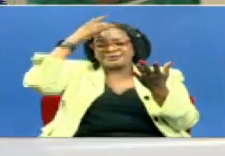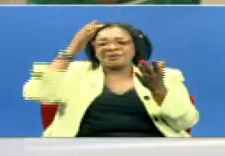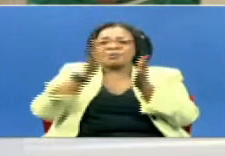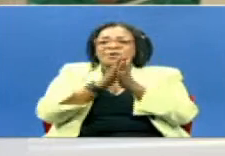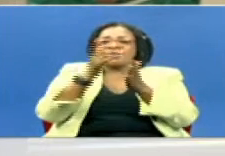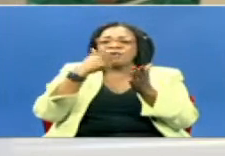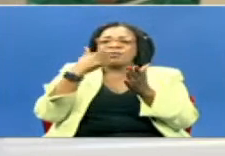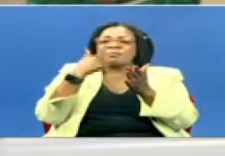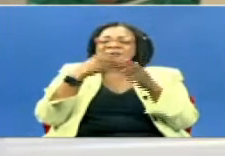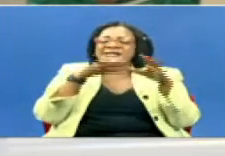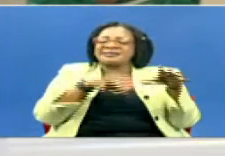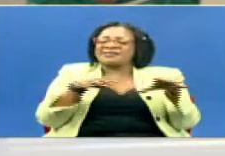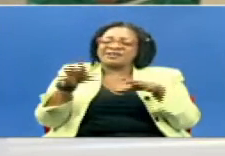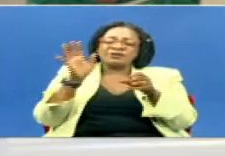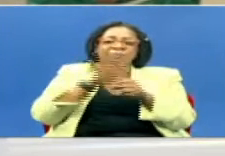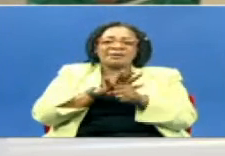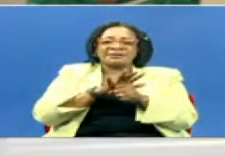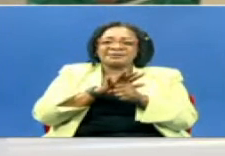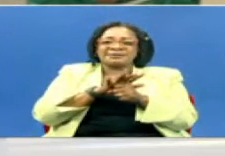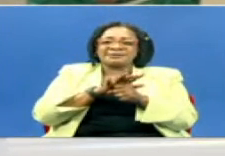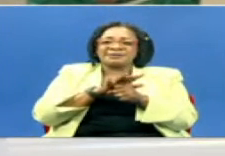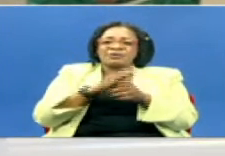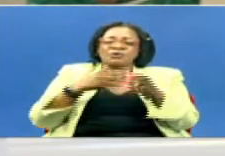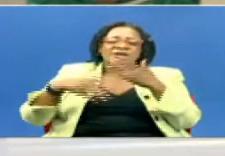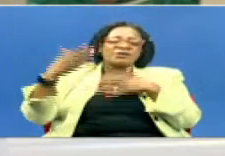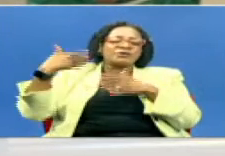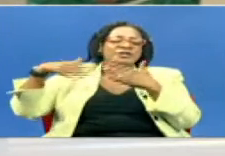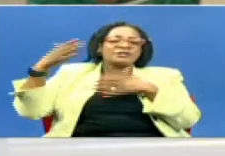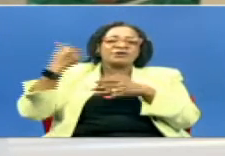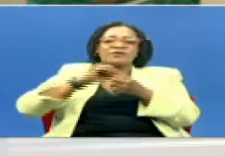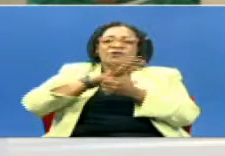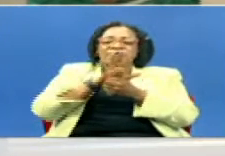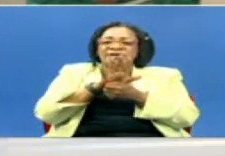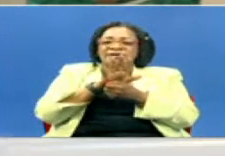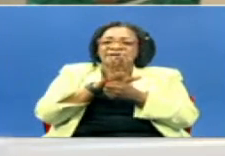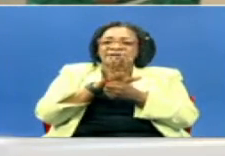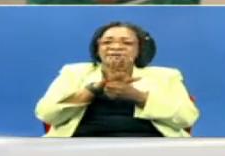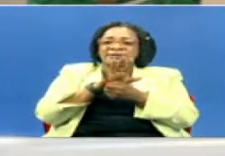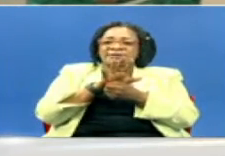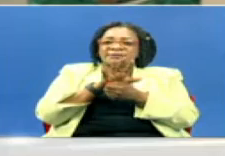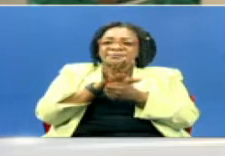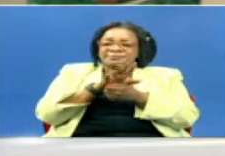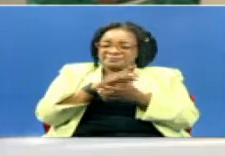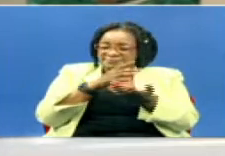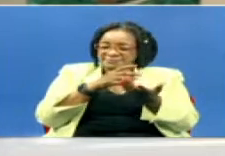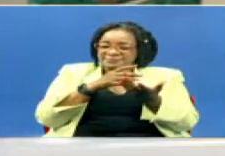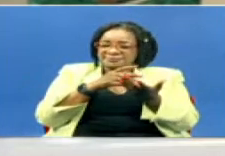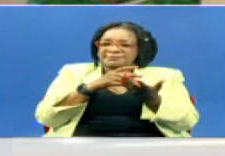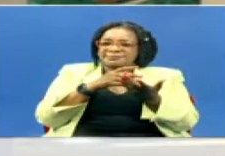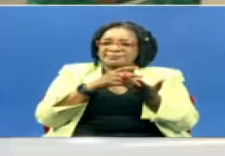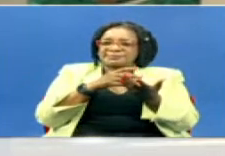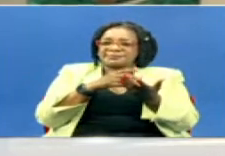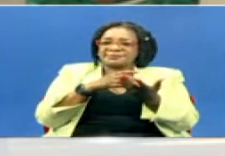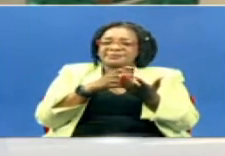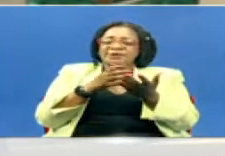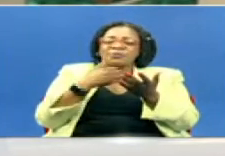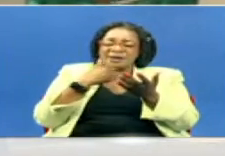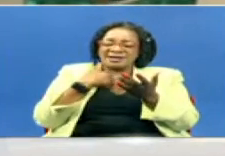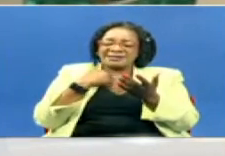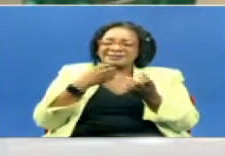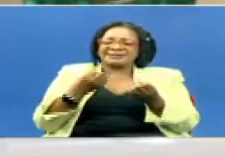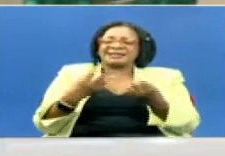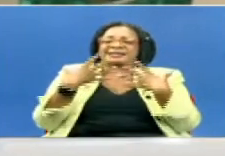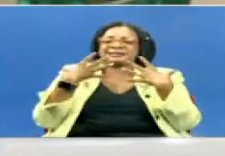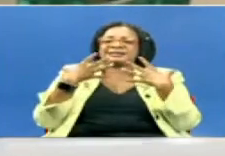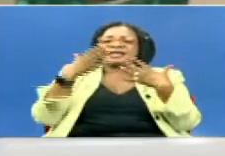suffered so much during those days of COVID. We ate tear gas together with Moses, Masika Wetangula. He